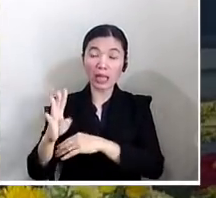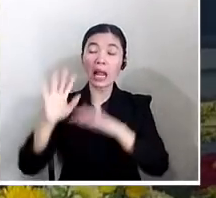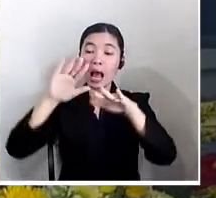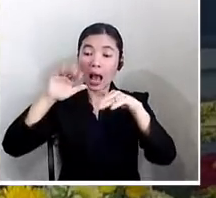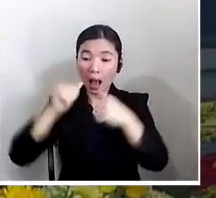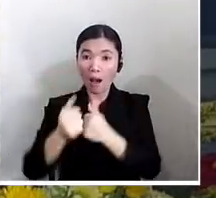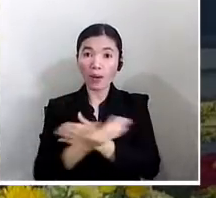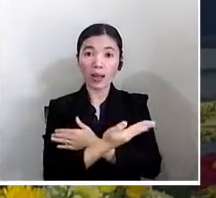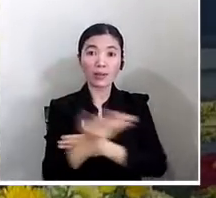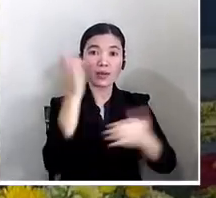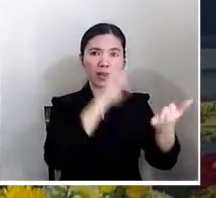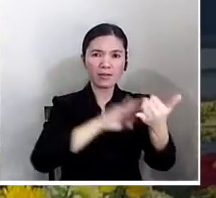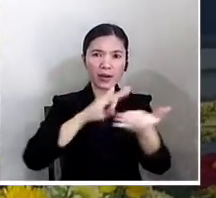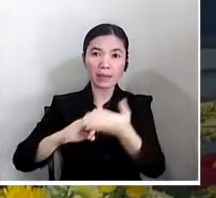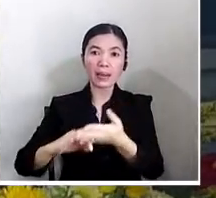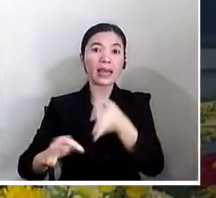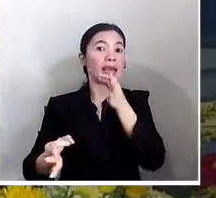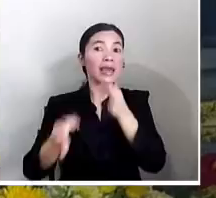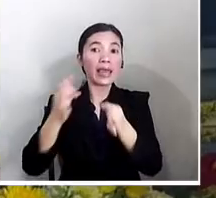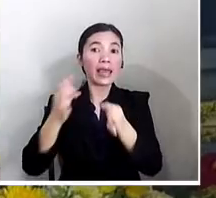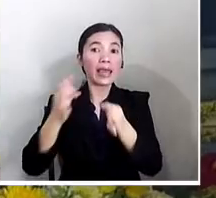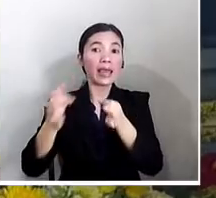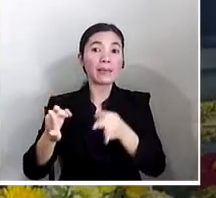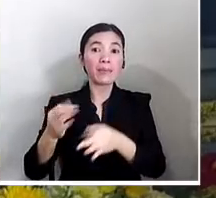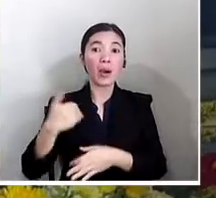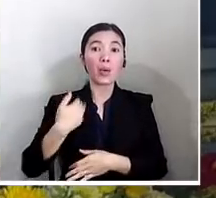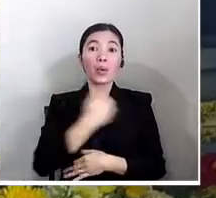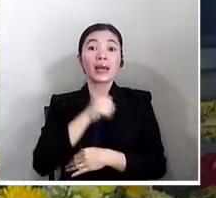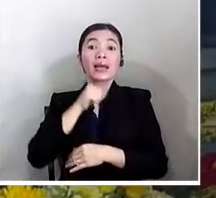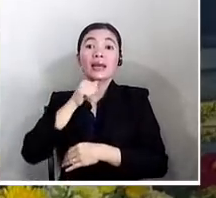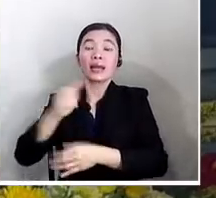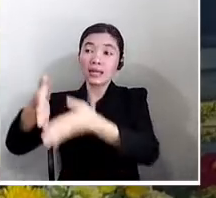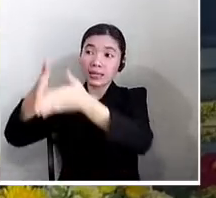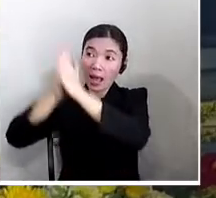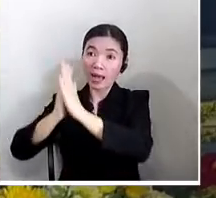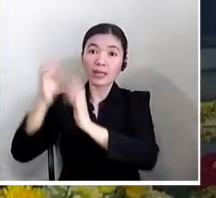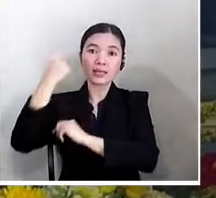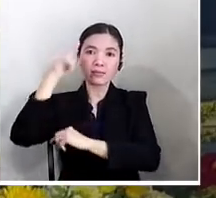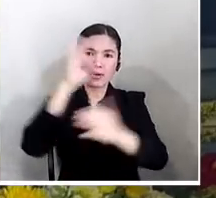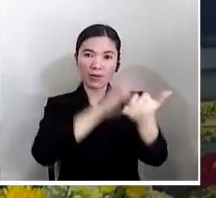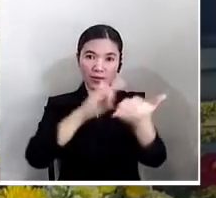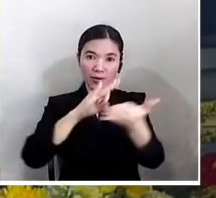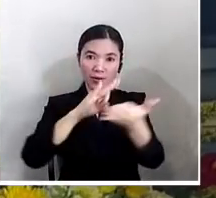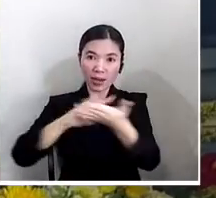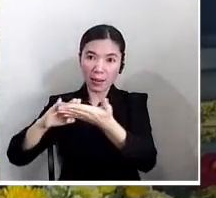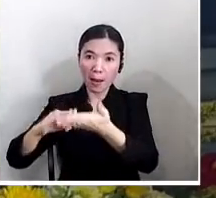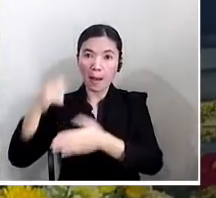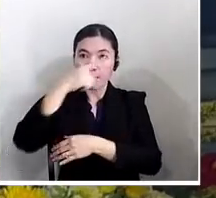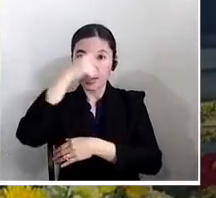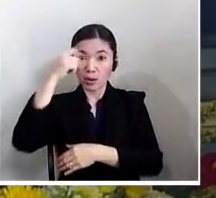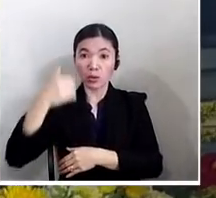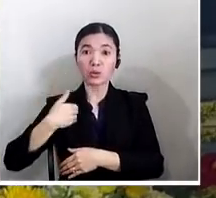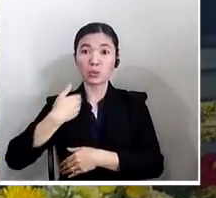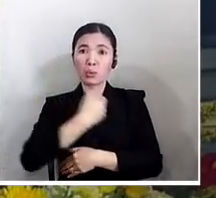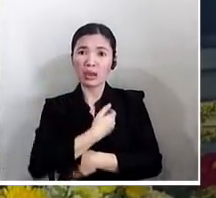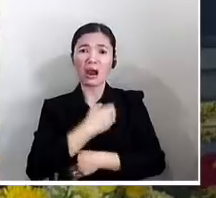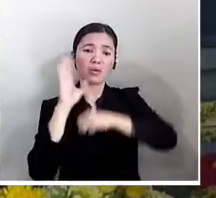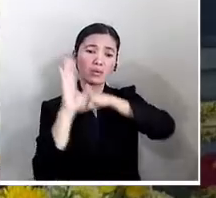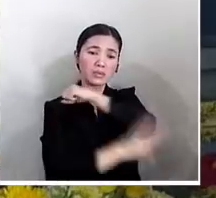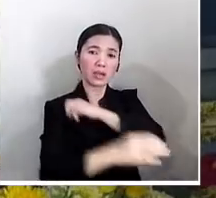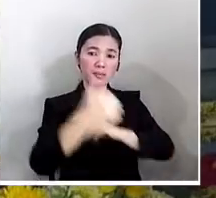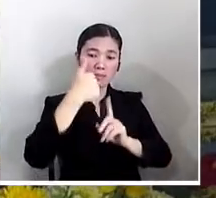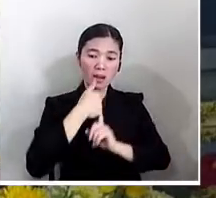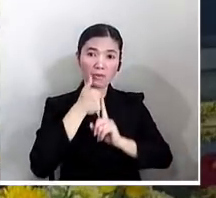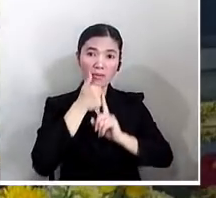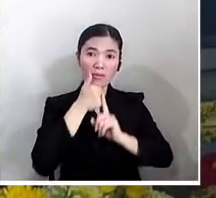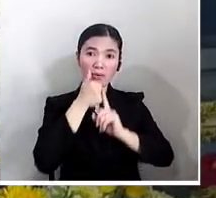do not ask for forgiveness, because we already condemned ourselves when we commit sins